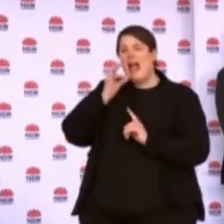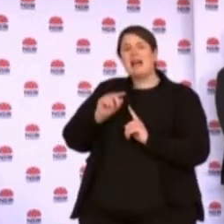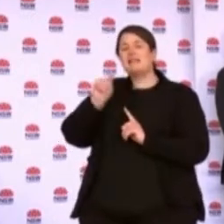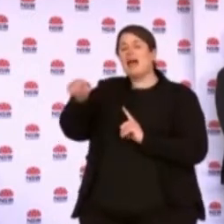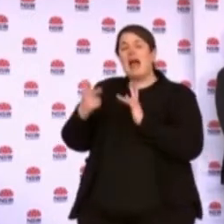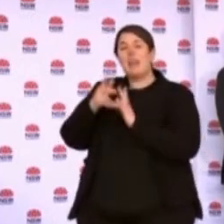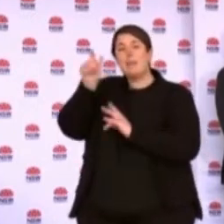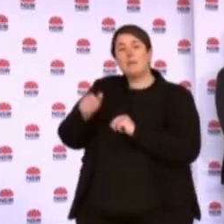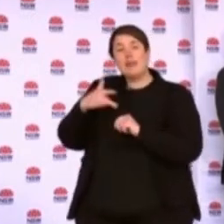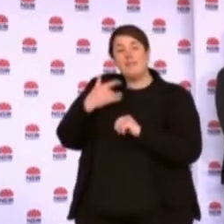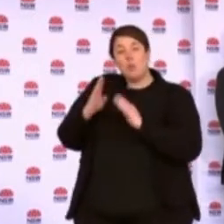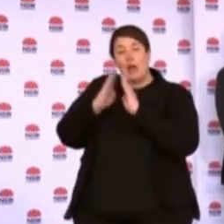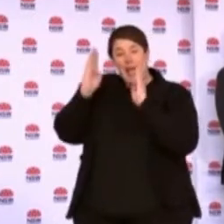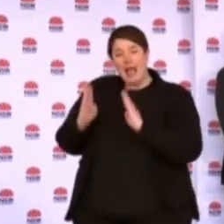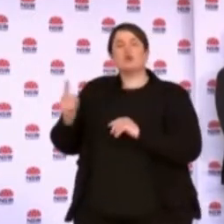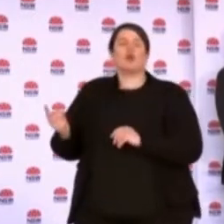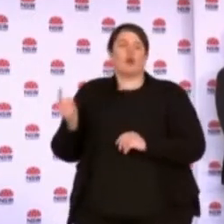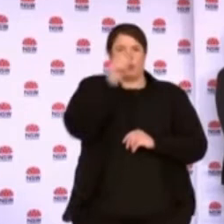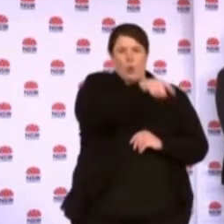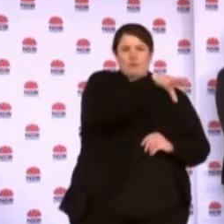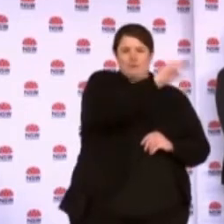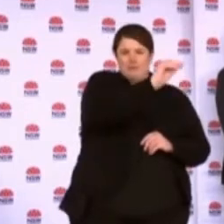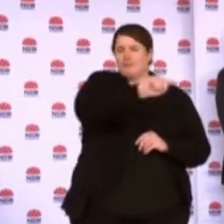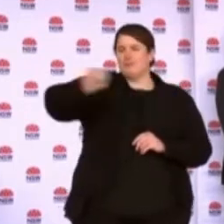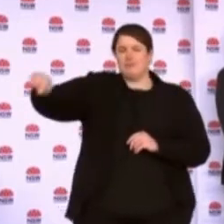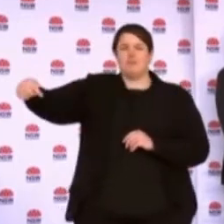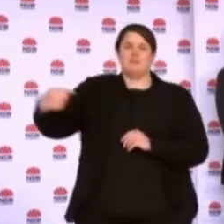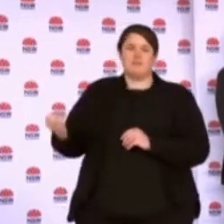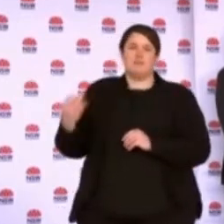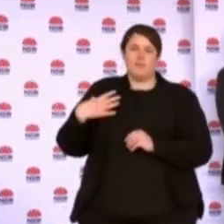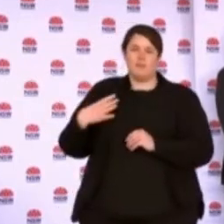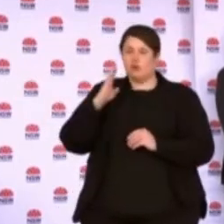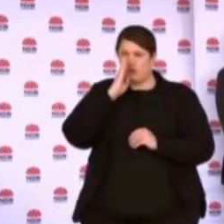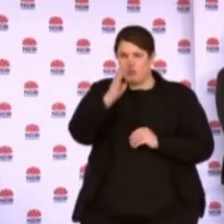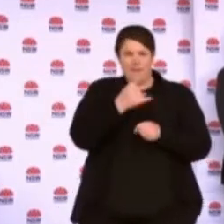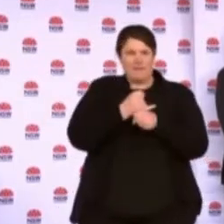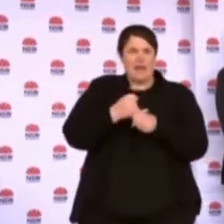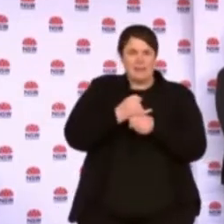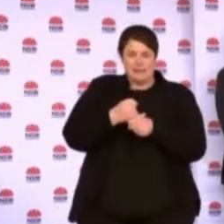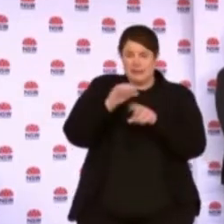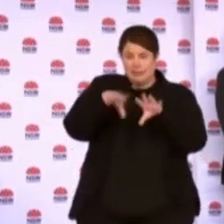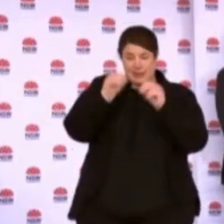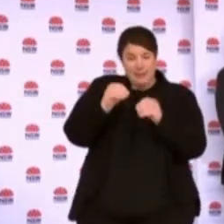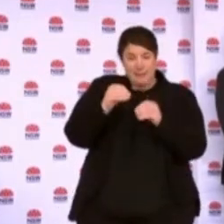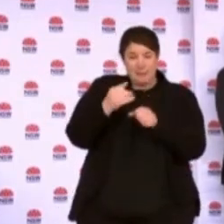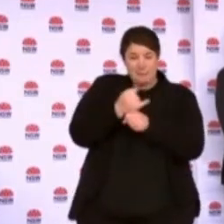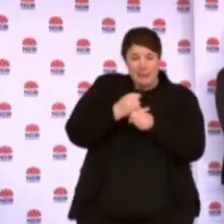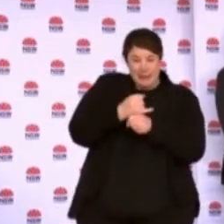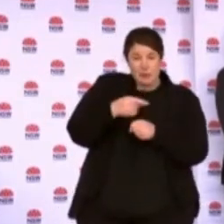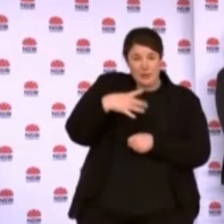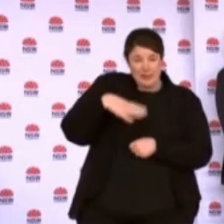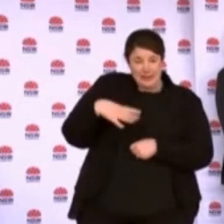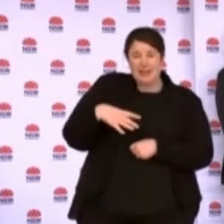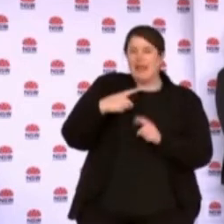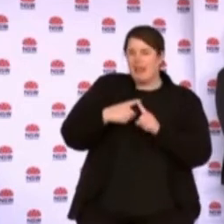other household members without symptoms to go in, but go directly into the pharmacy, pick up the medication you